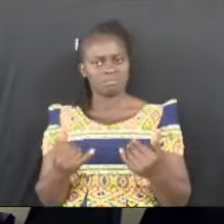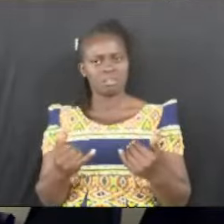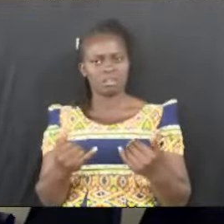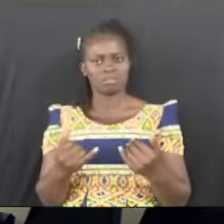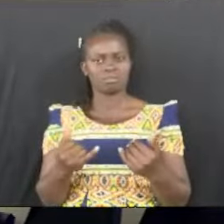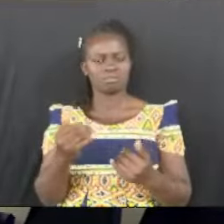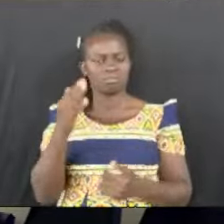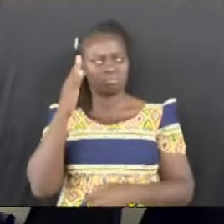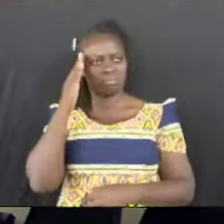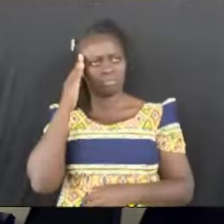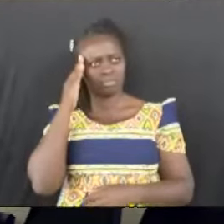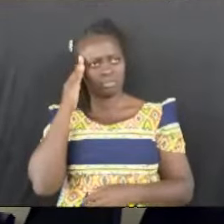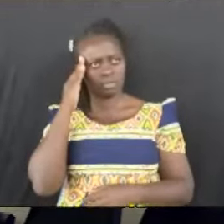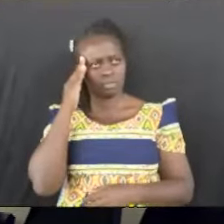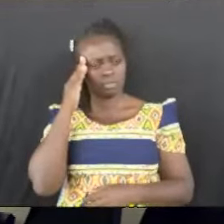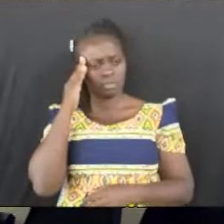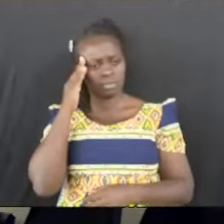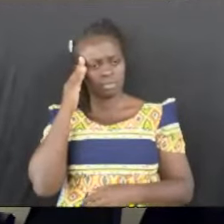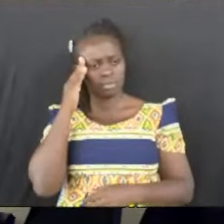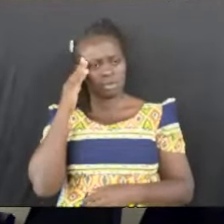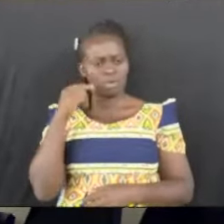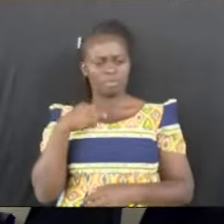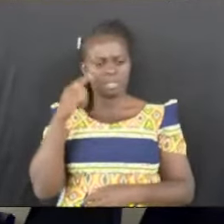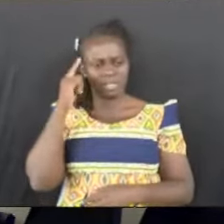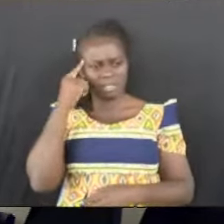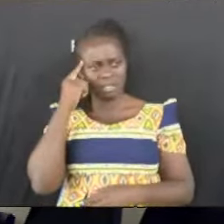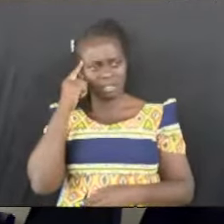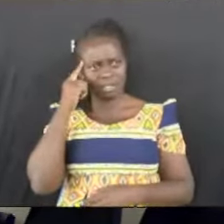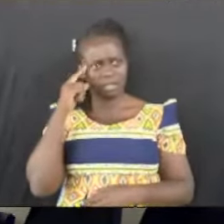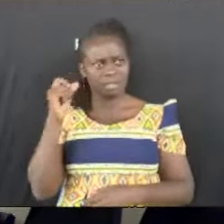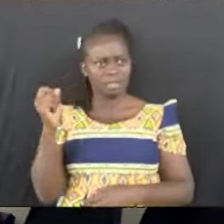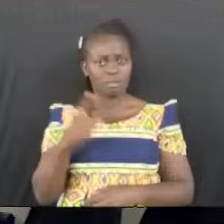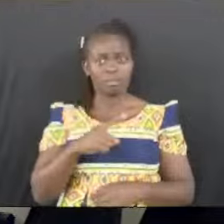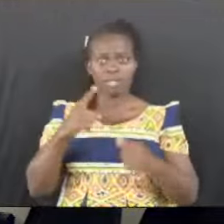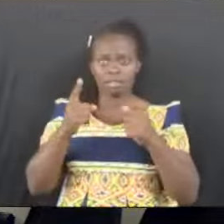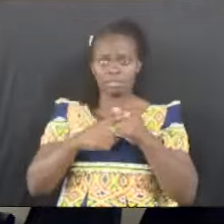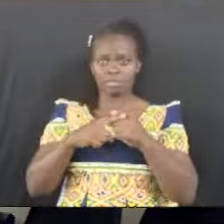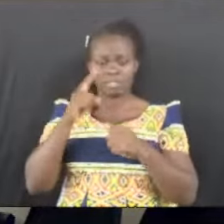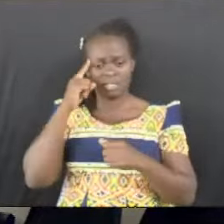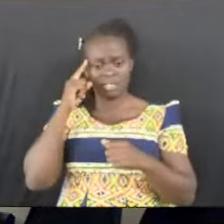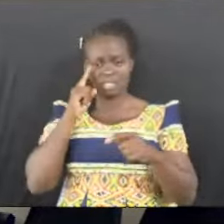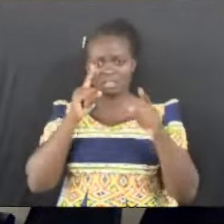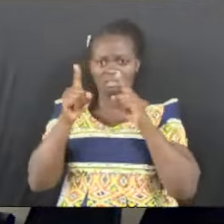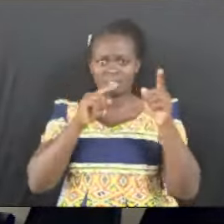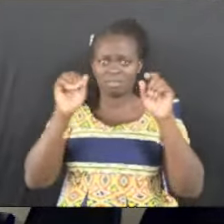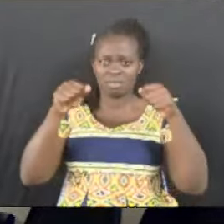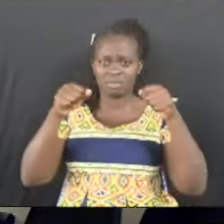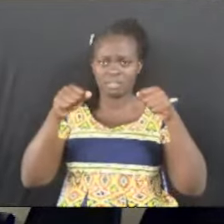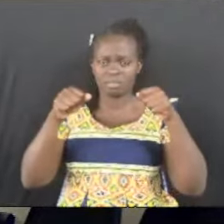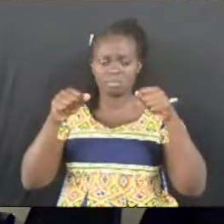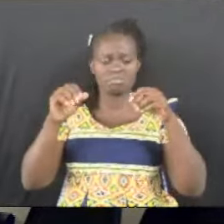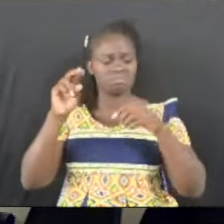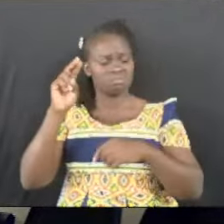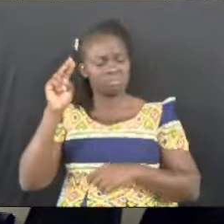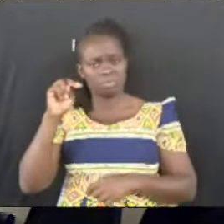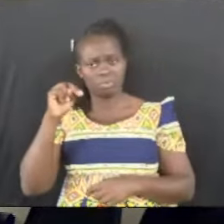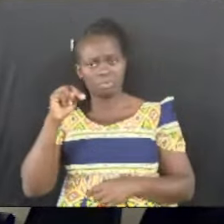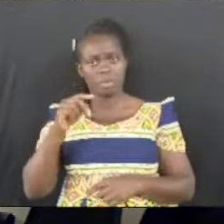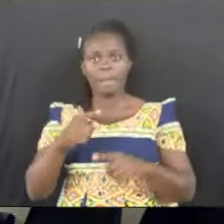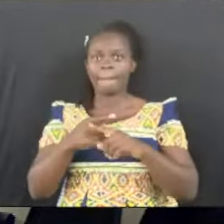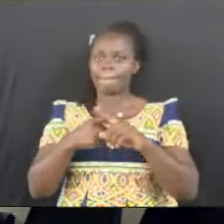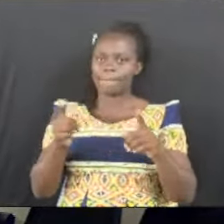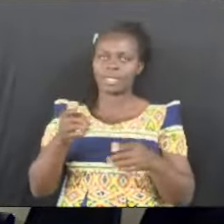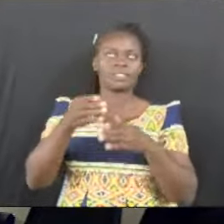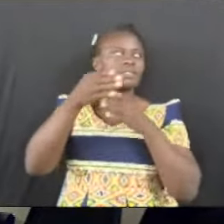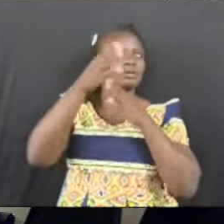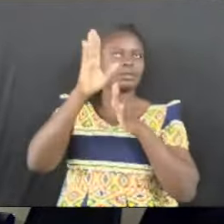know in June whether I would be able to travel, come to Kenya, but God saw